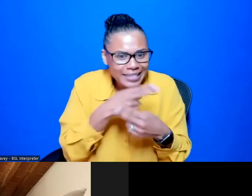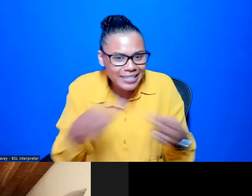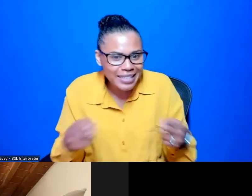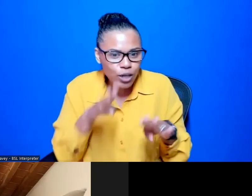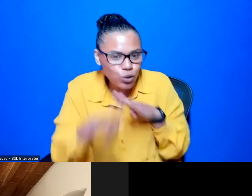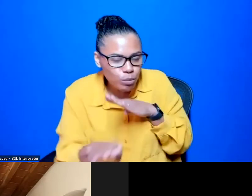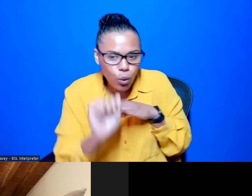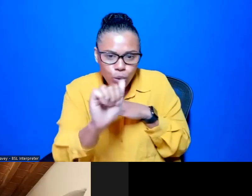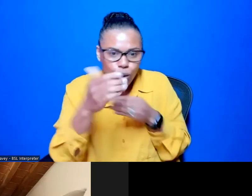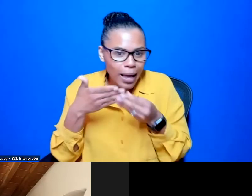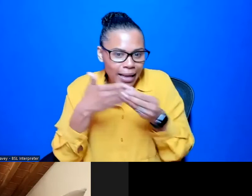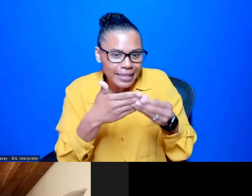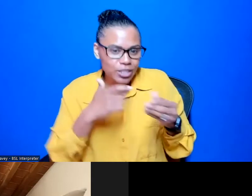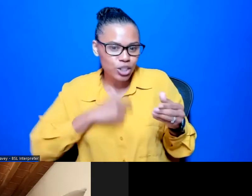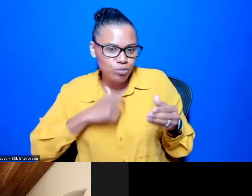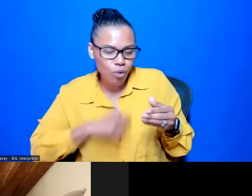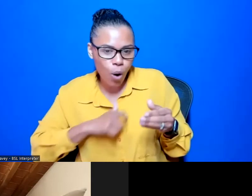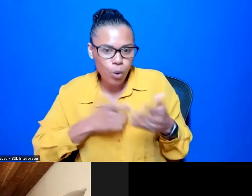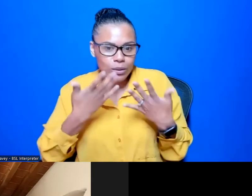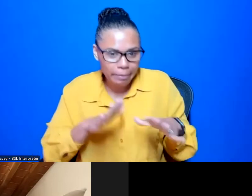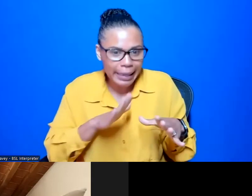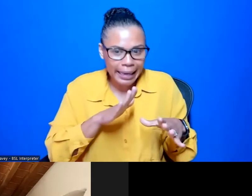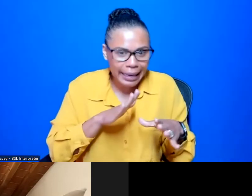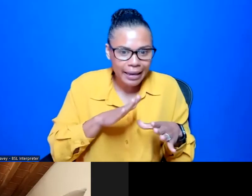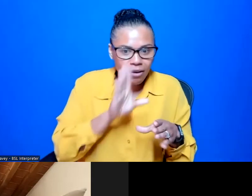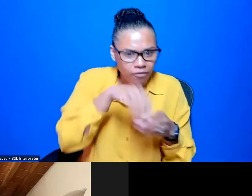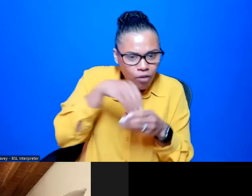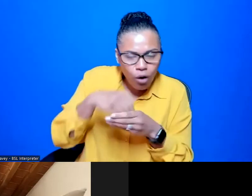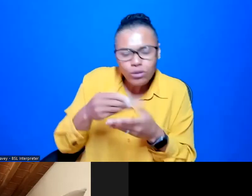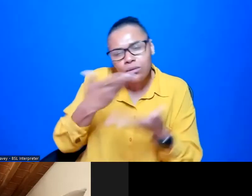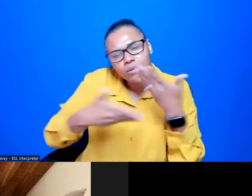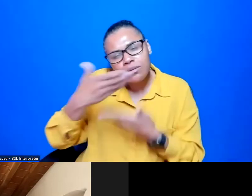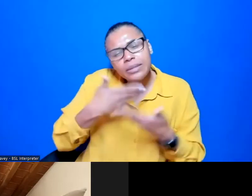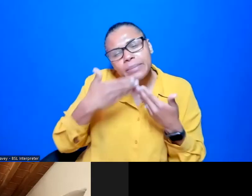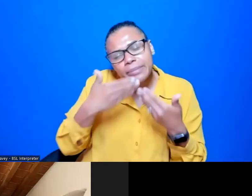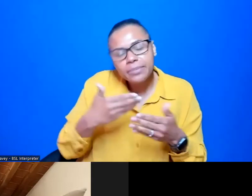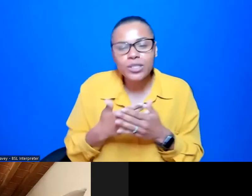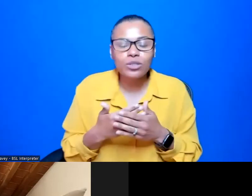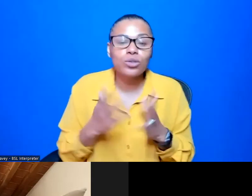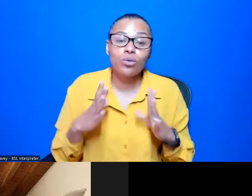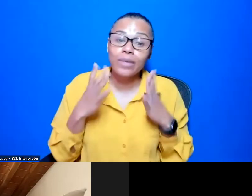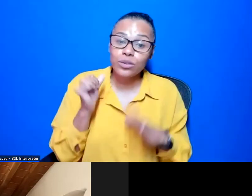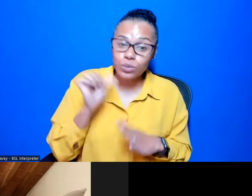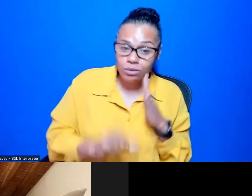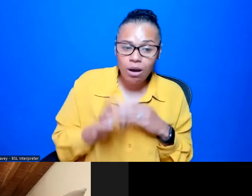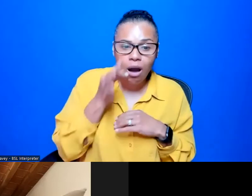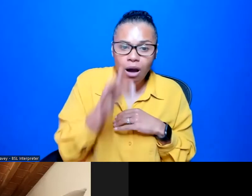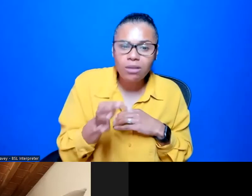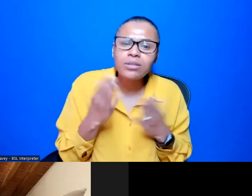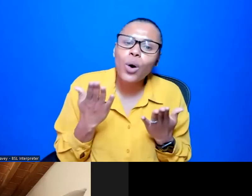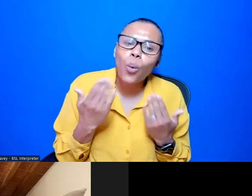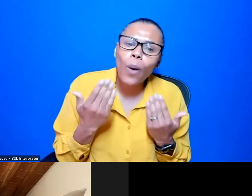that you've been spearheading in lots of different ways. So Fiona, just to start with, to get us warmed up, what's the weather like out